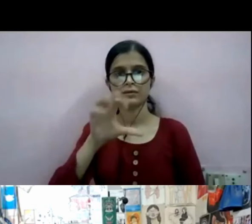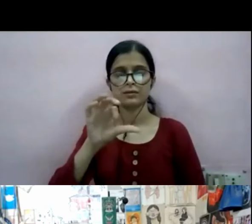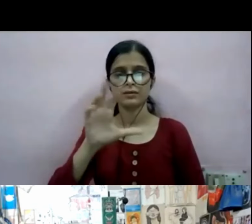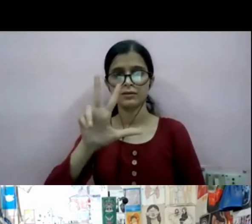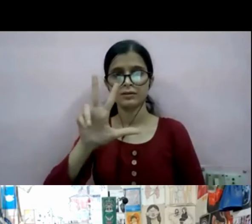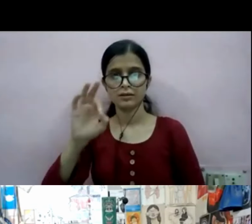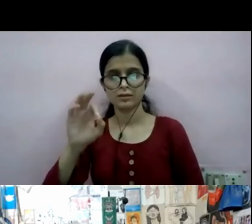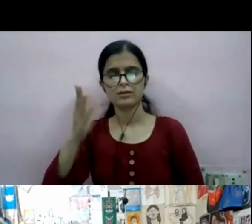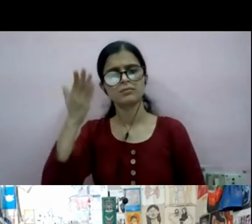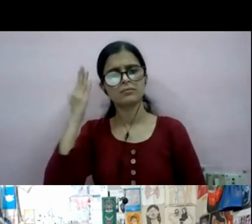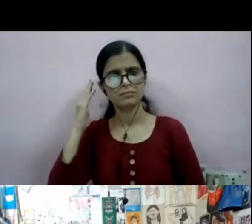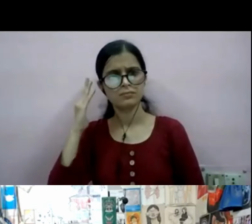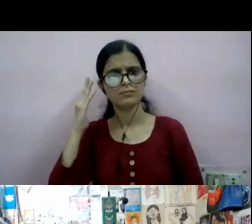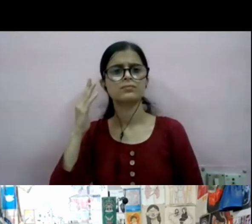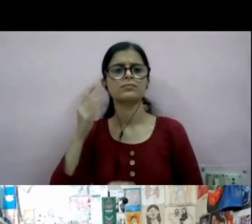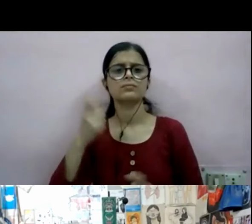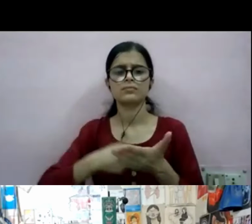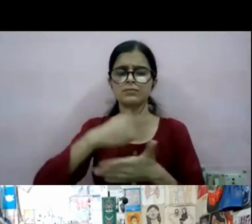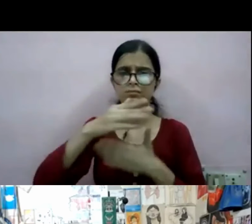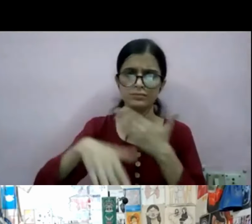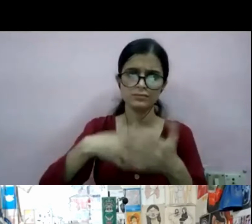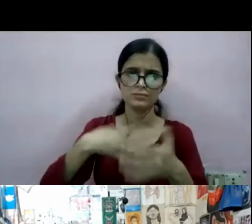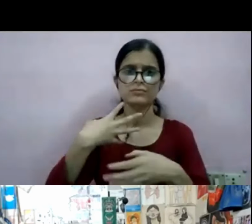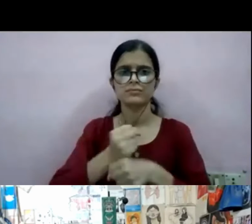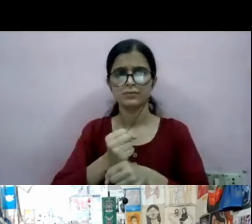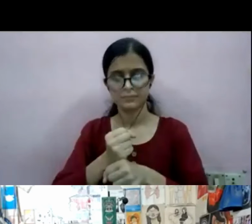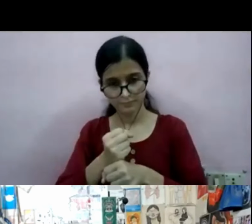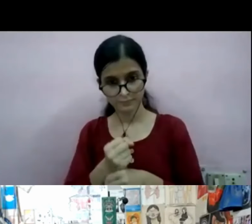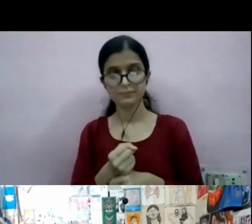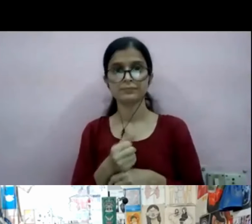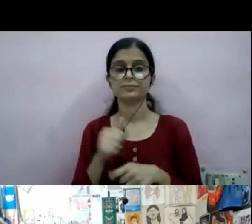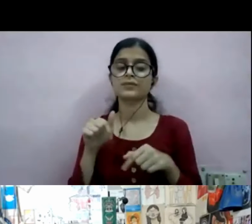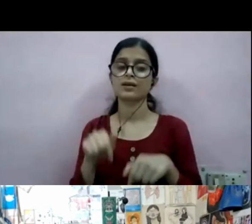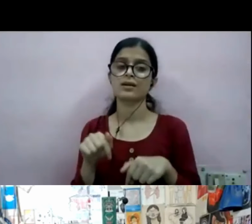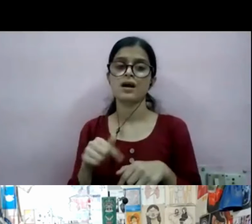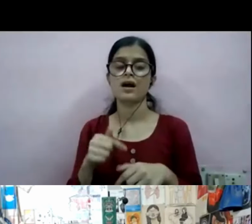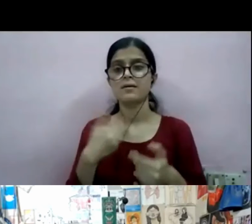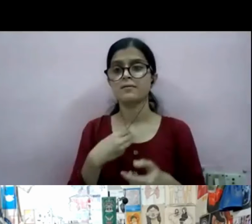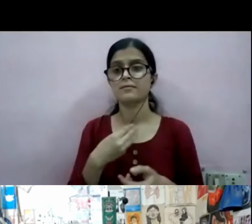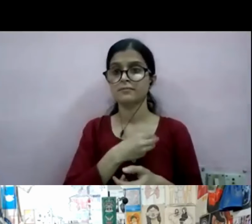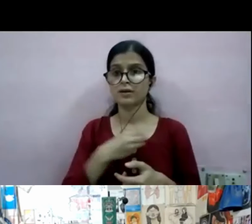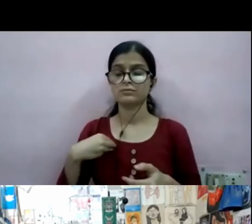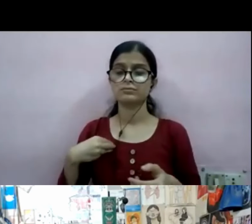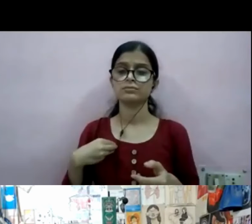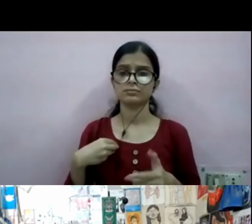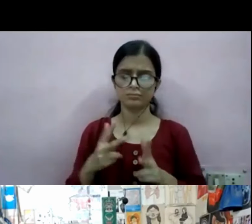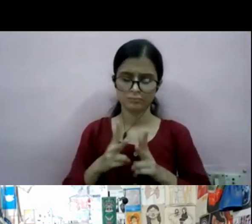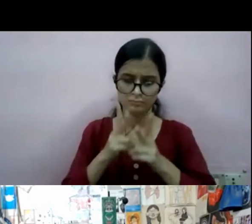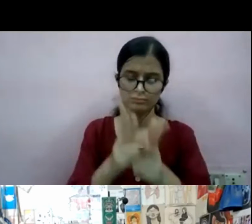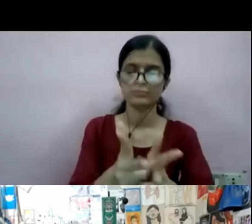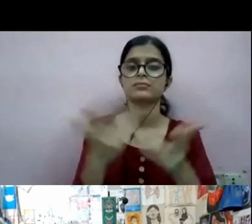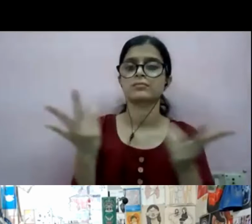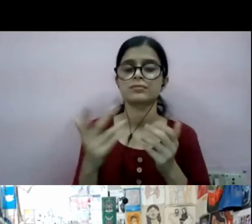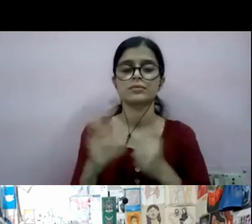power. But I'm referring to him in the context of medicalization because he says that,